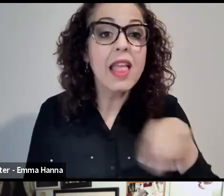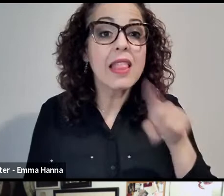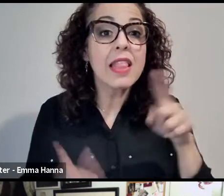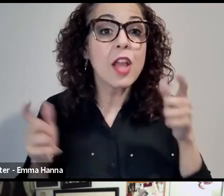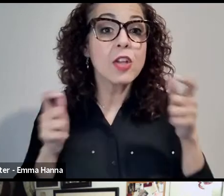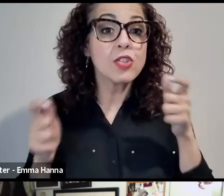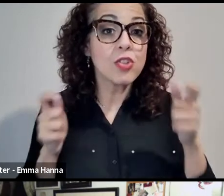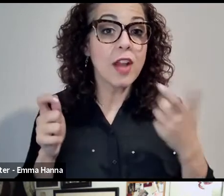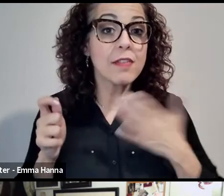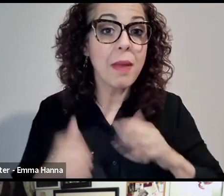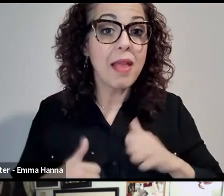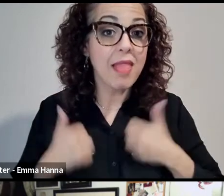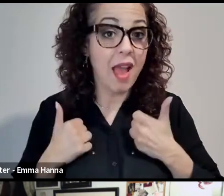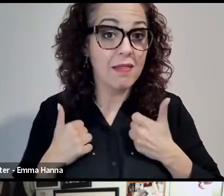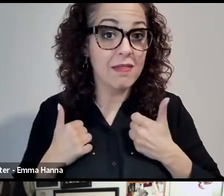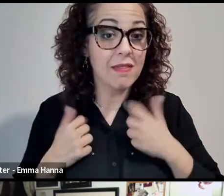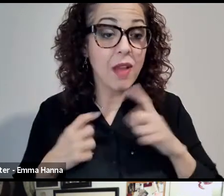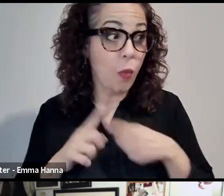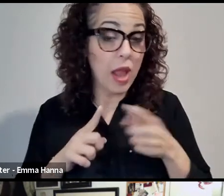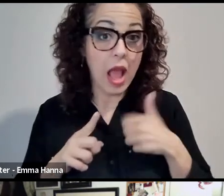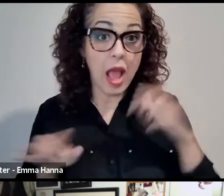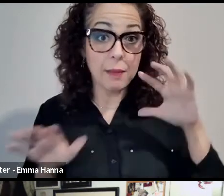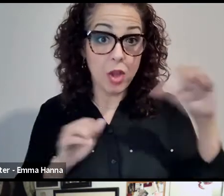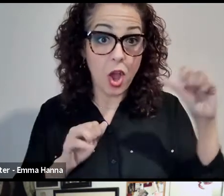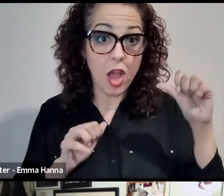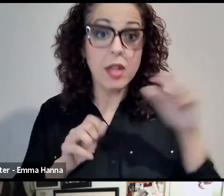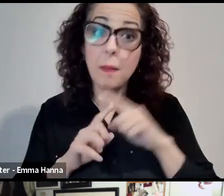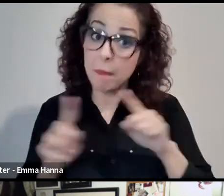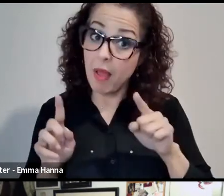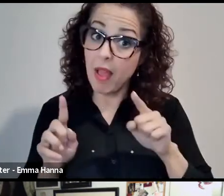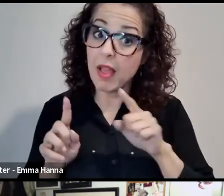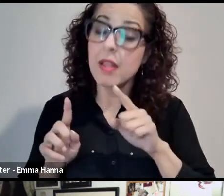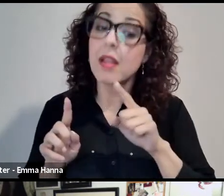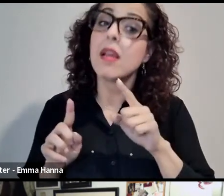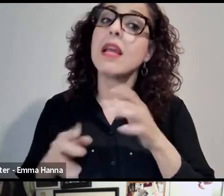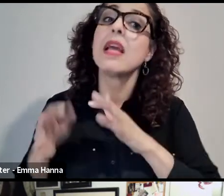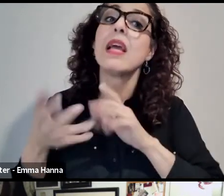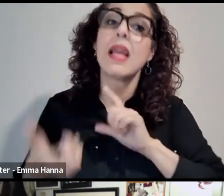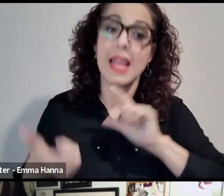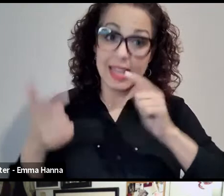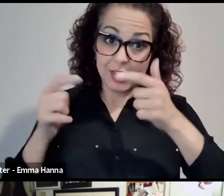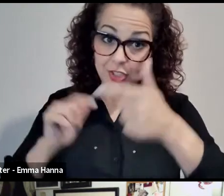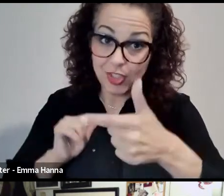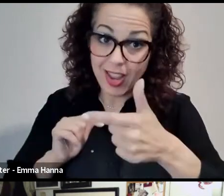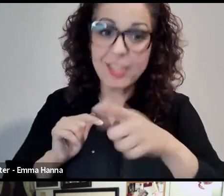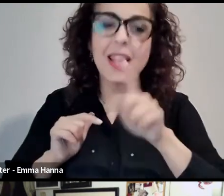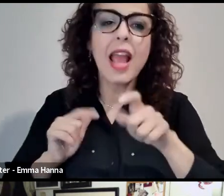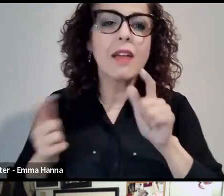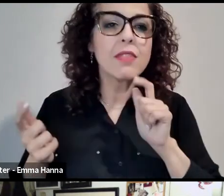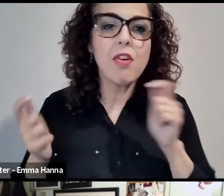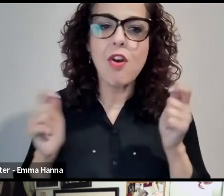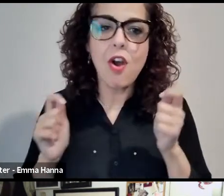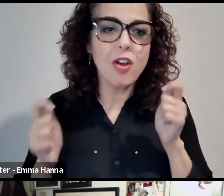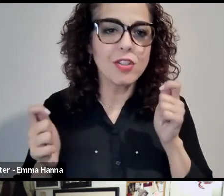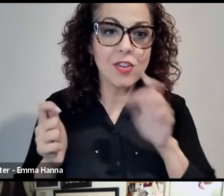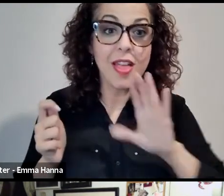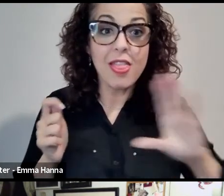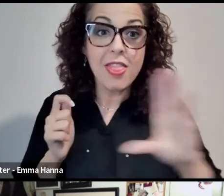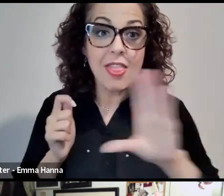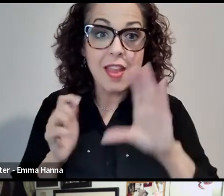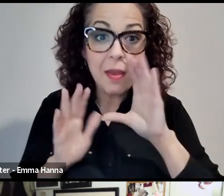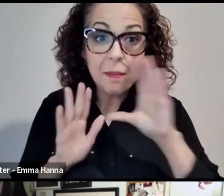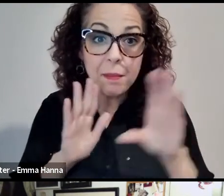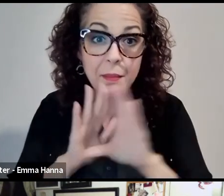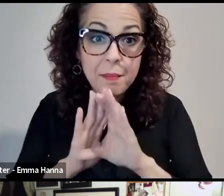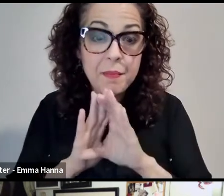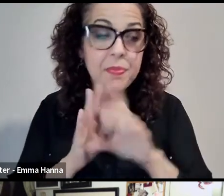gone. But in exchange, they have to alter their portraits. They have to go into the studio and draw or write or